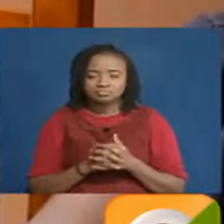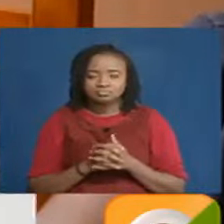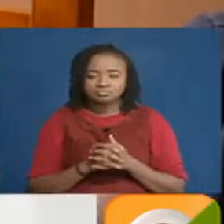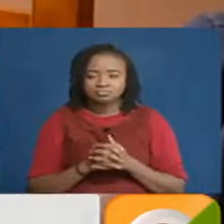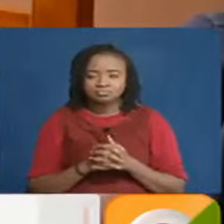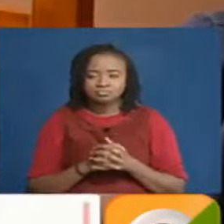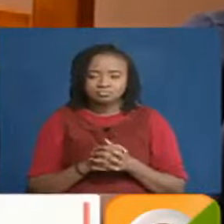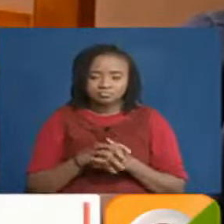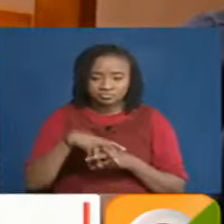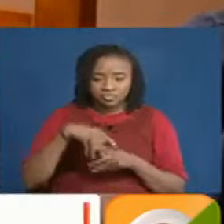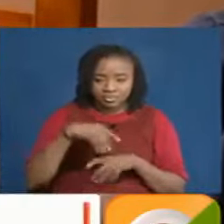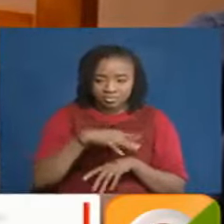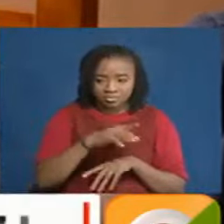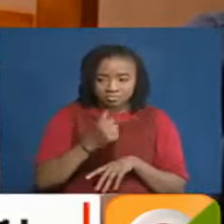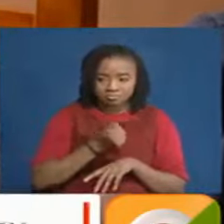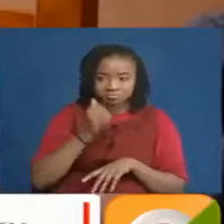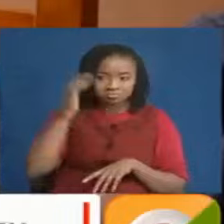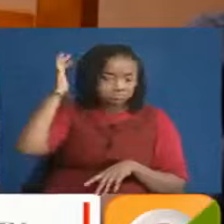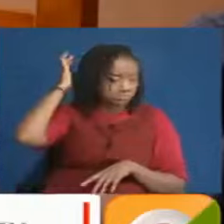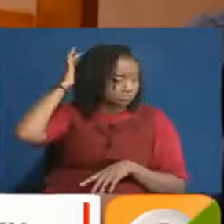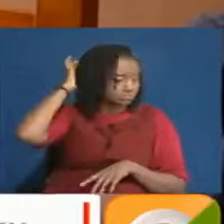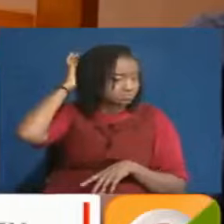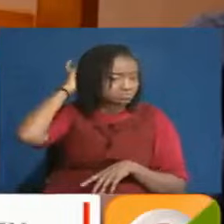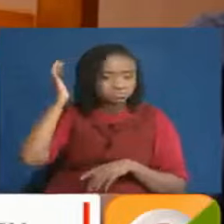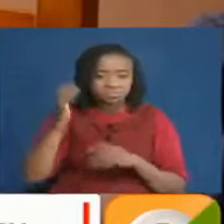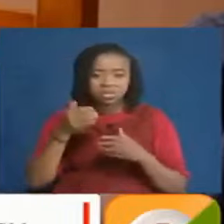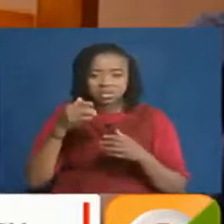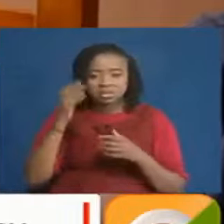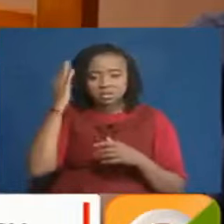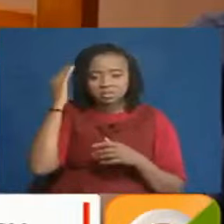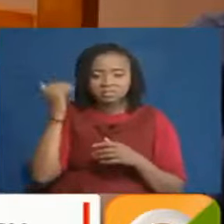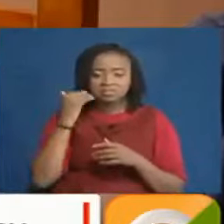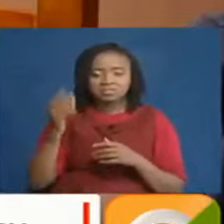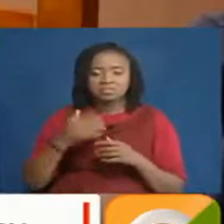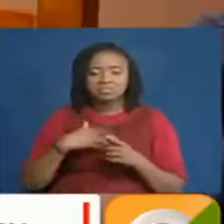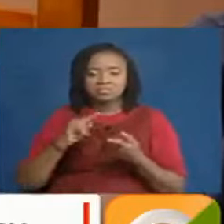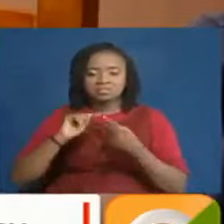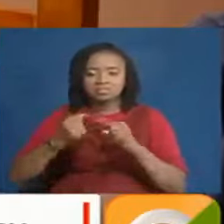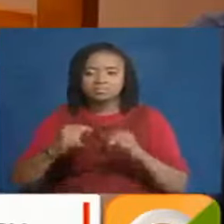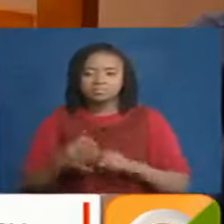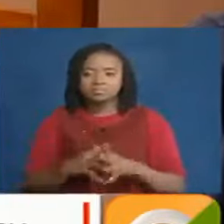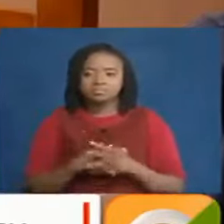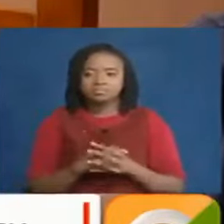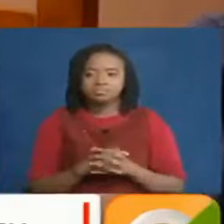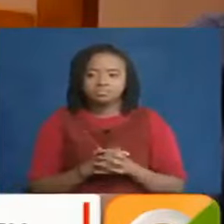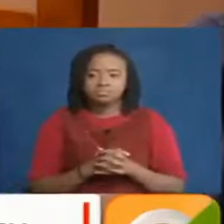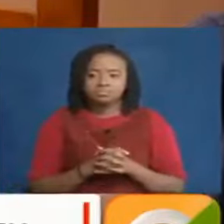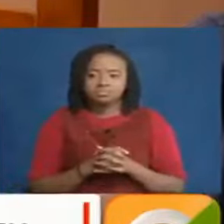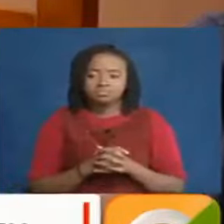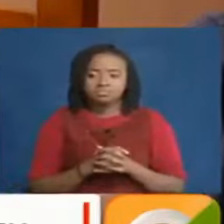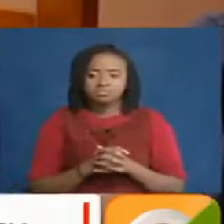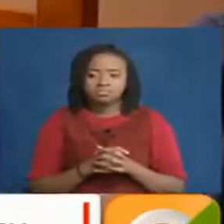at the back of her head. It's like she fell